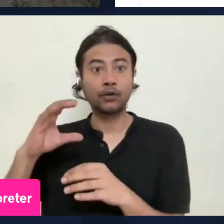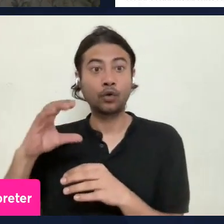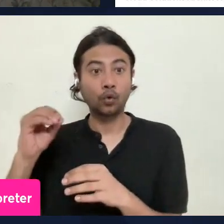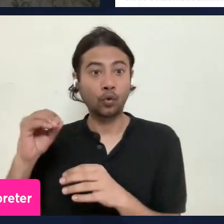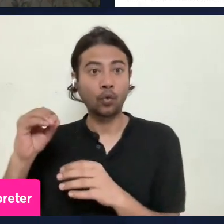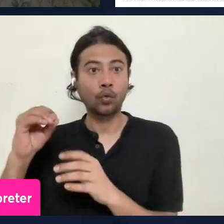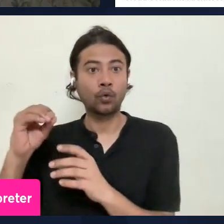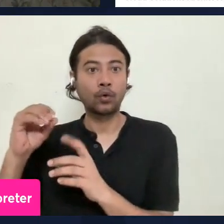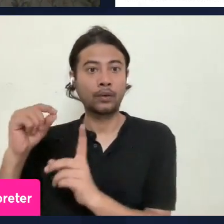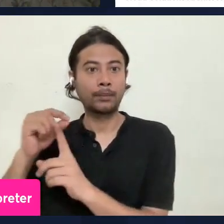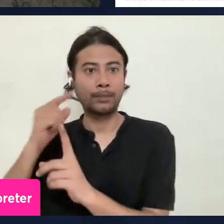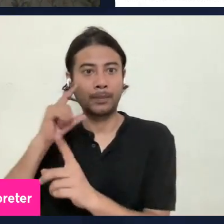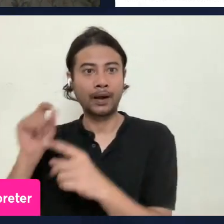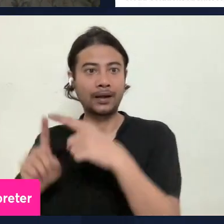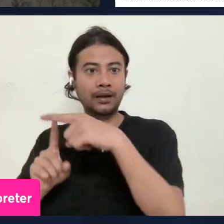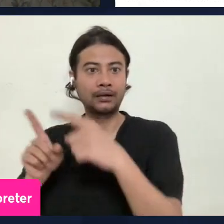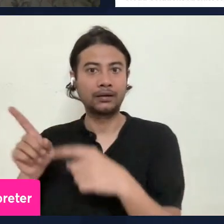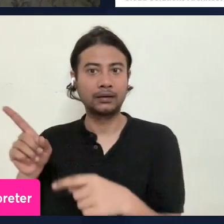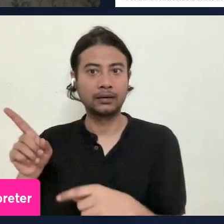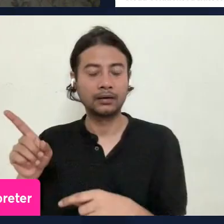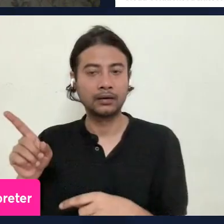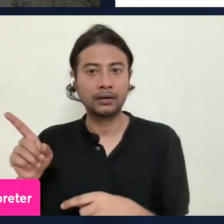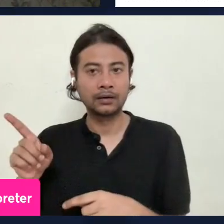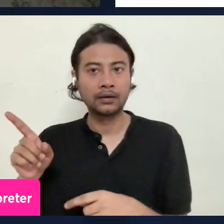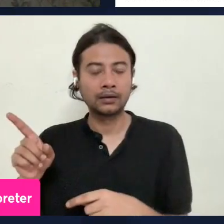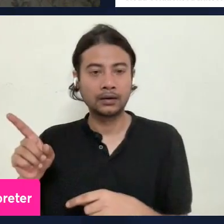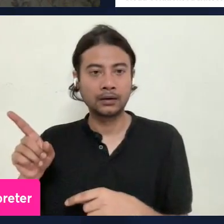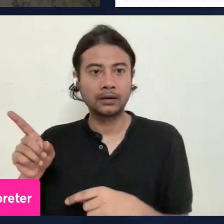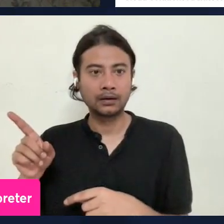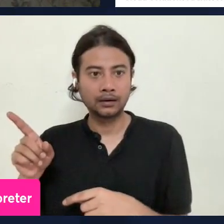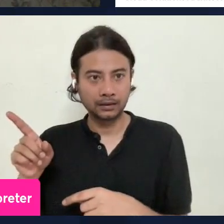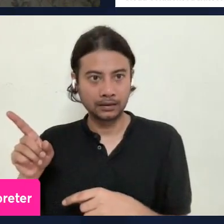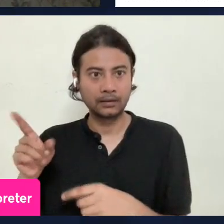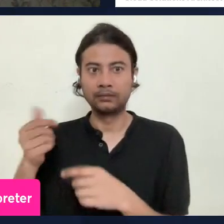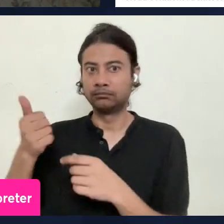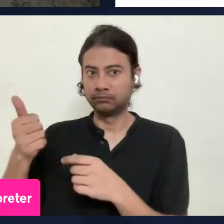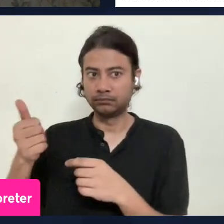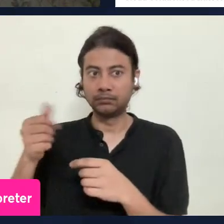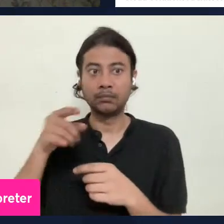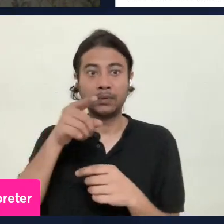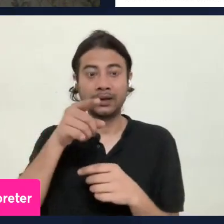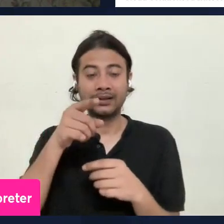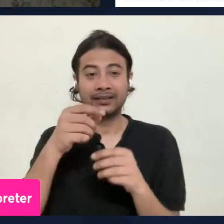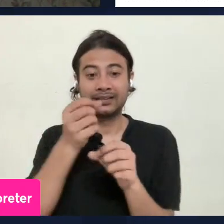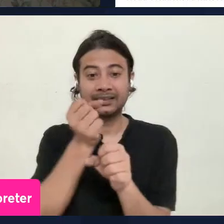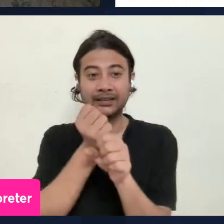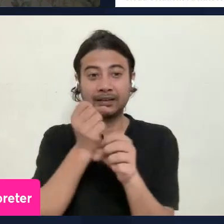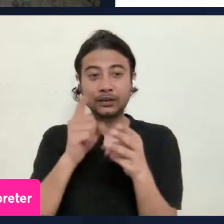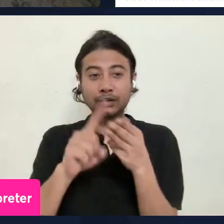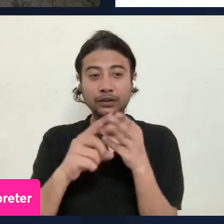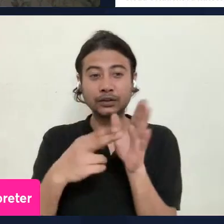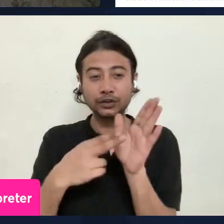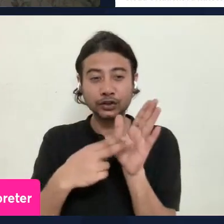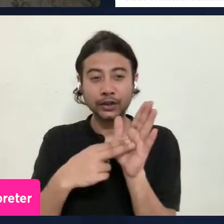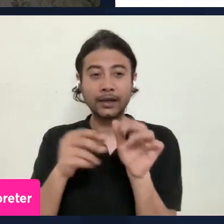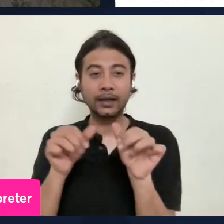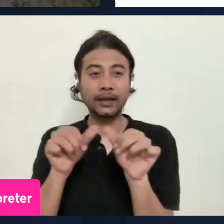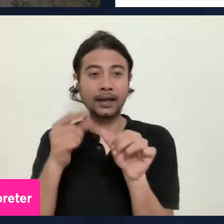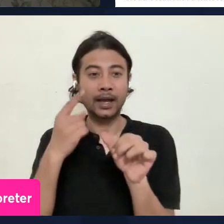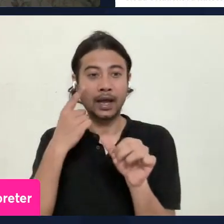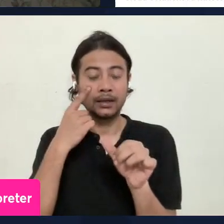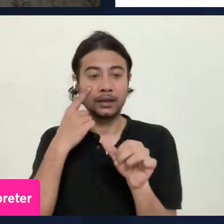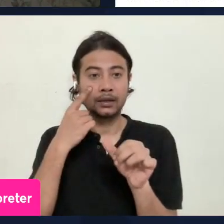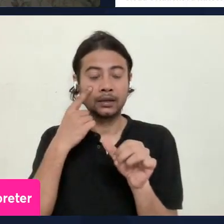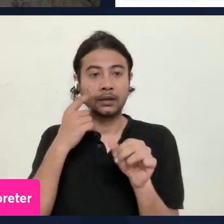The REST API stuff, that's more the Gen AI thing. That's the builder, a customer that wants to build their own bespoke AI